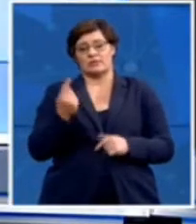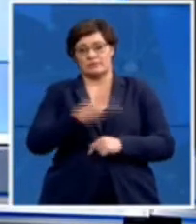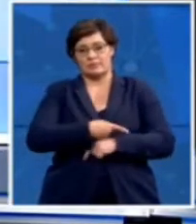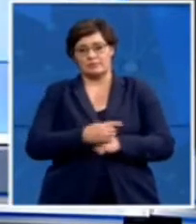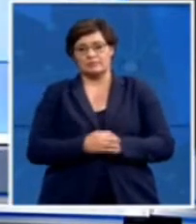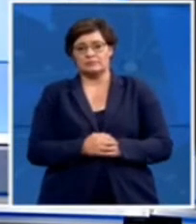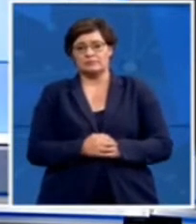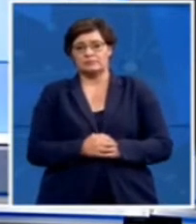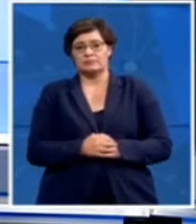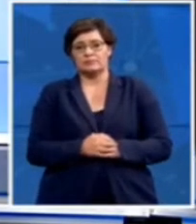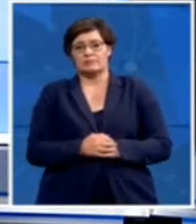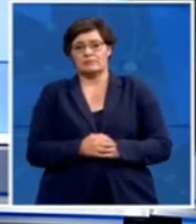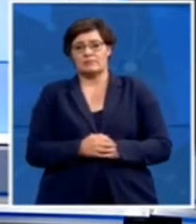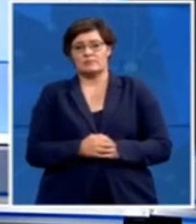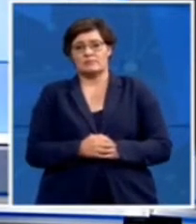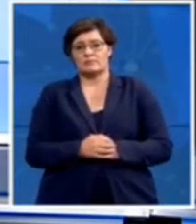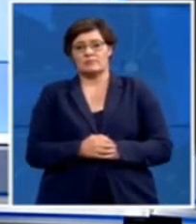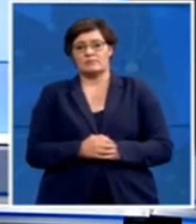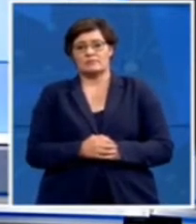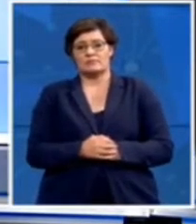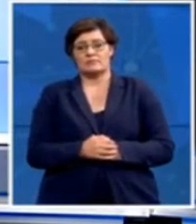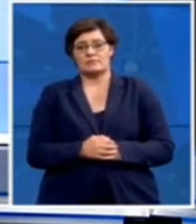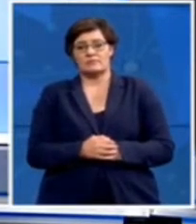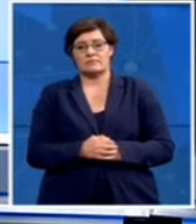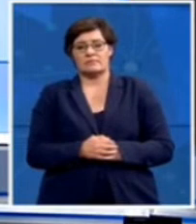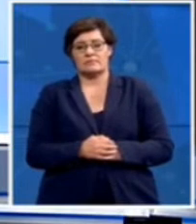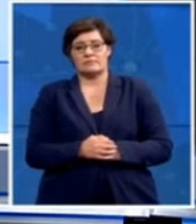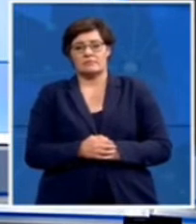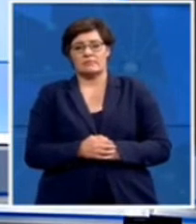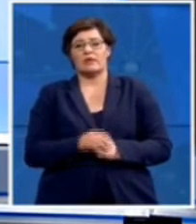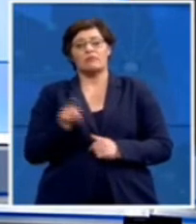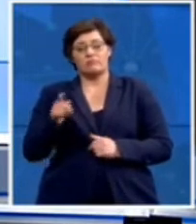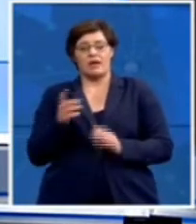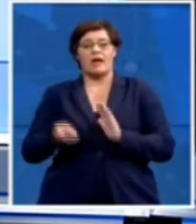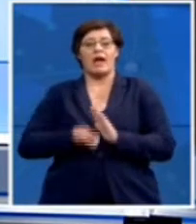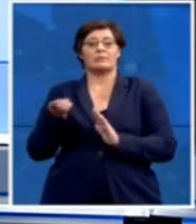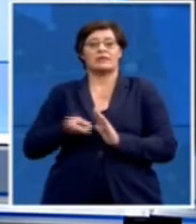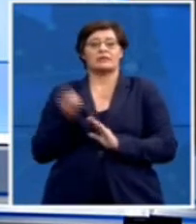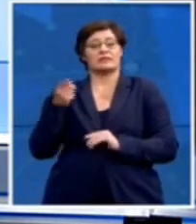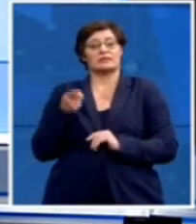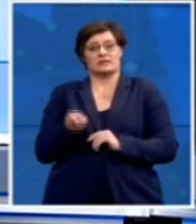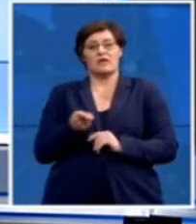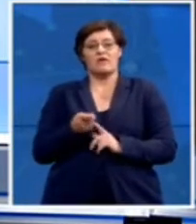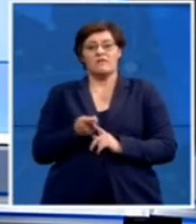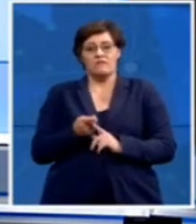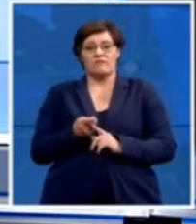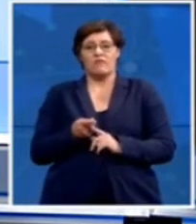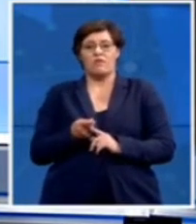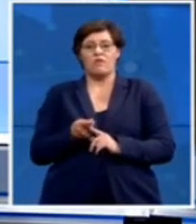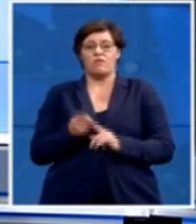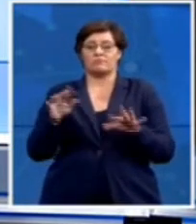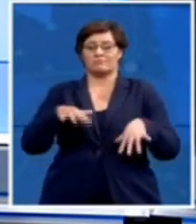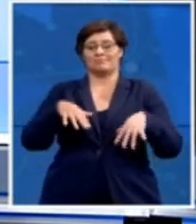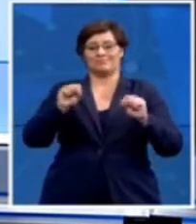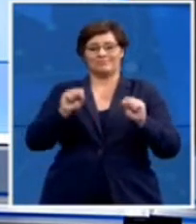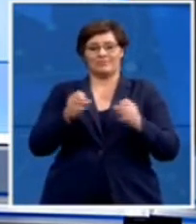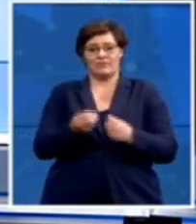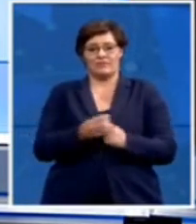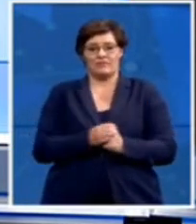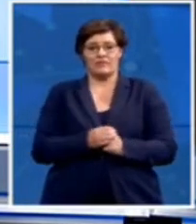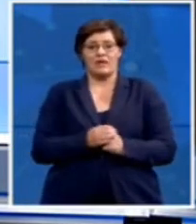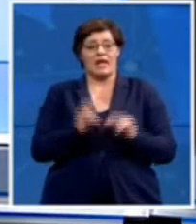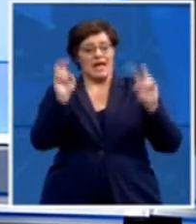All right, Sikonati Manchancha, they're giving us an update with regards to the state of play. Regarding Eskom and the rolling